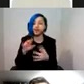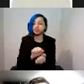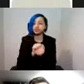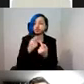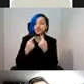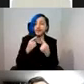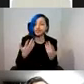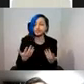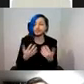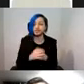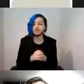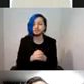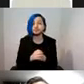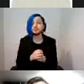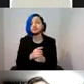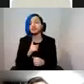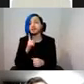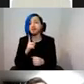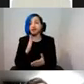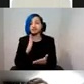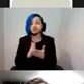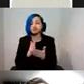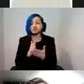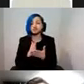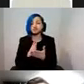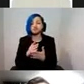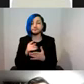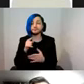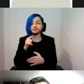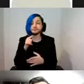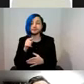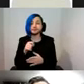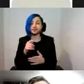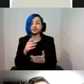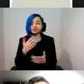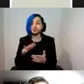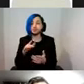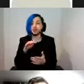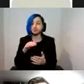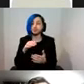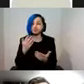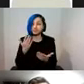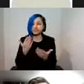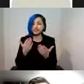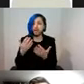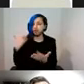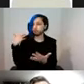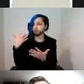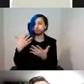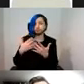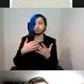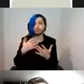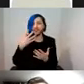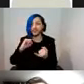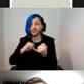rely on, that has actually fundamentally existed in a similar form since the 1950s, since the very beginning really of